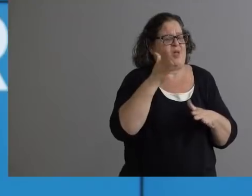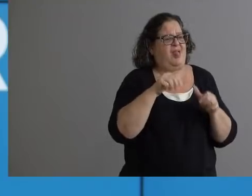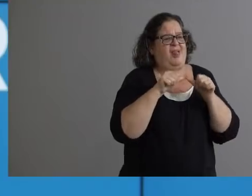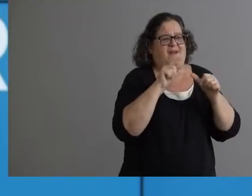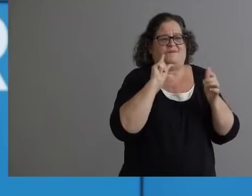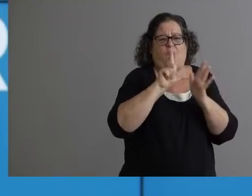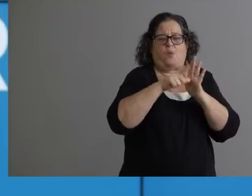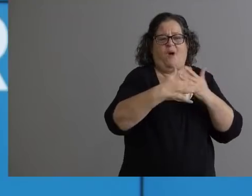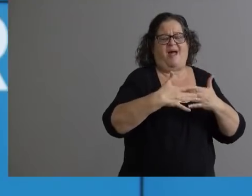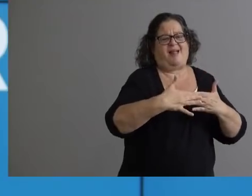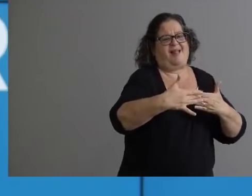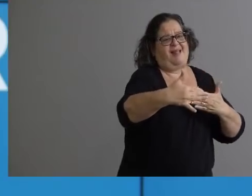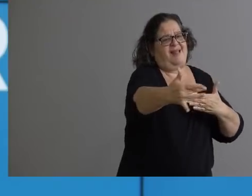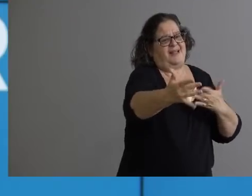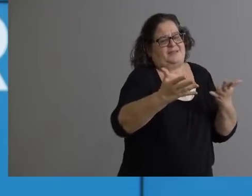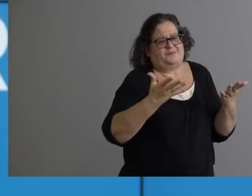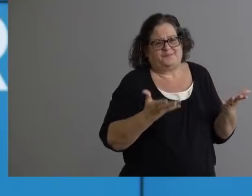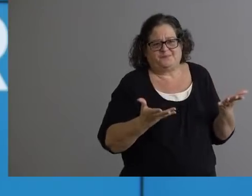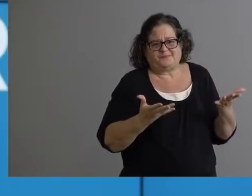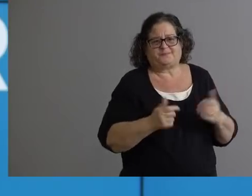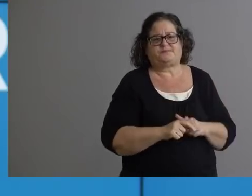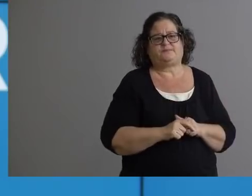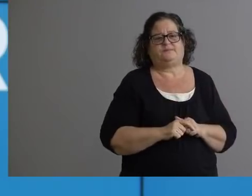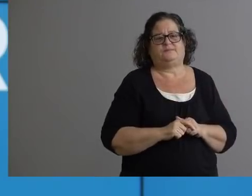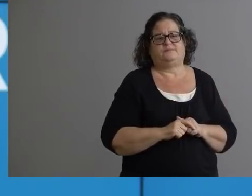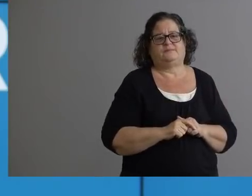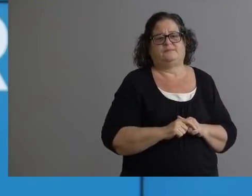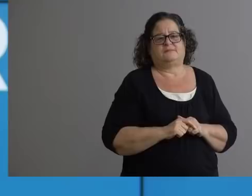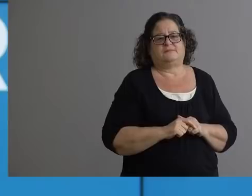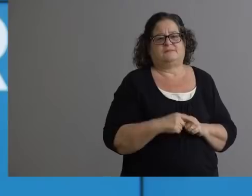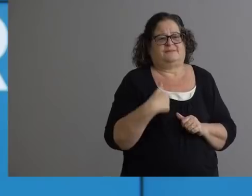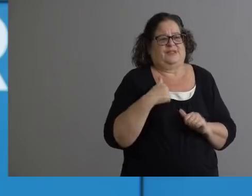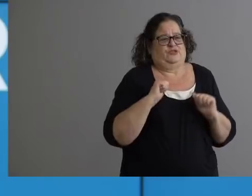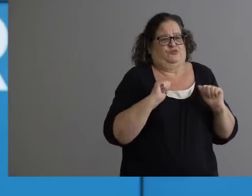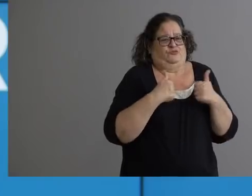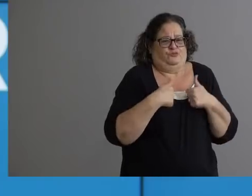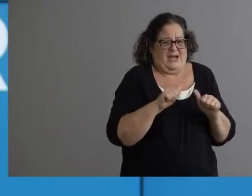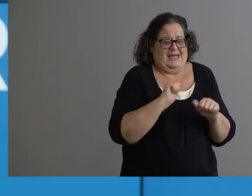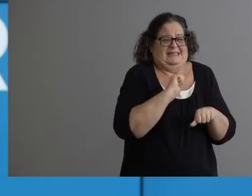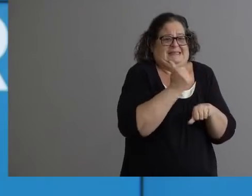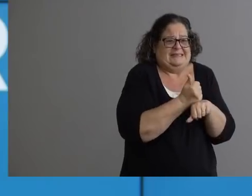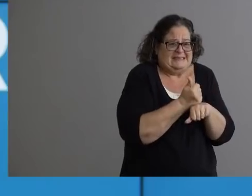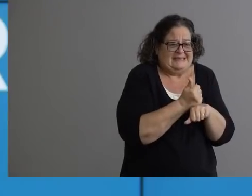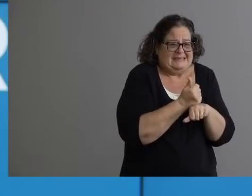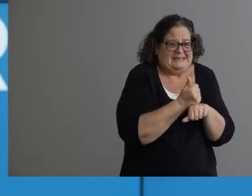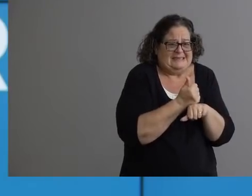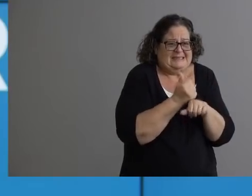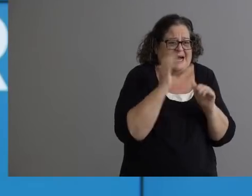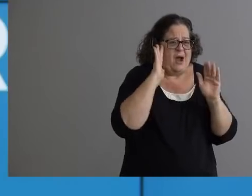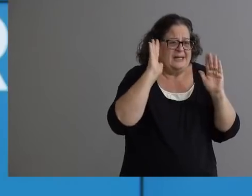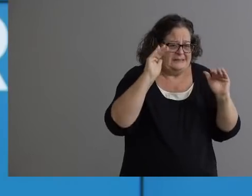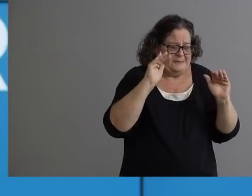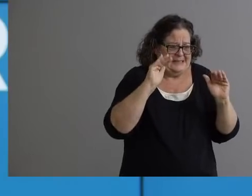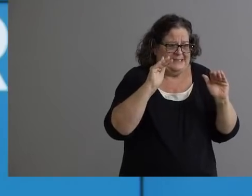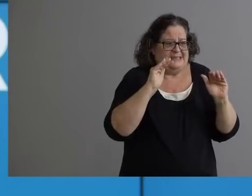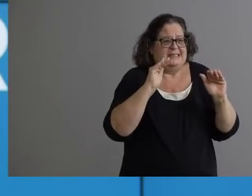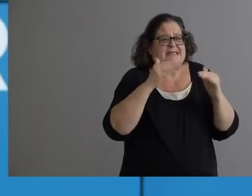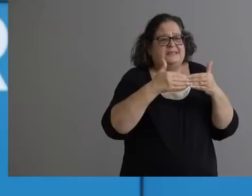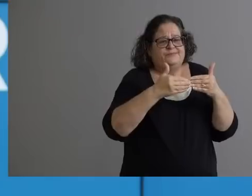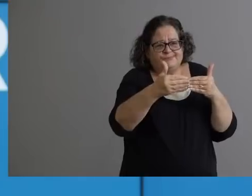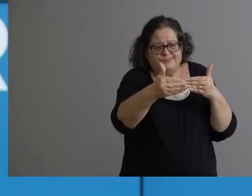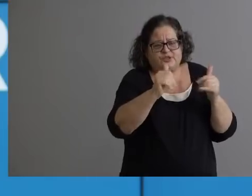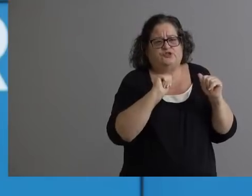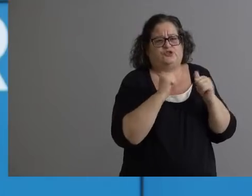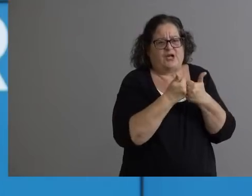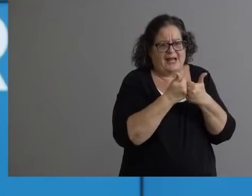people and how challenging and long this could be. I think I've talked in this setting about it being